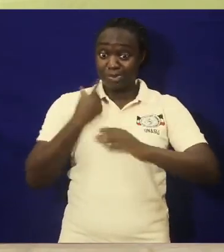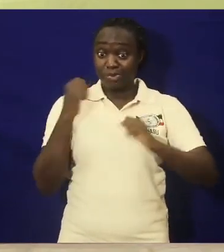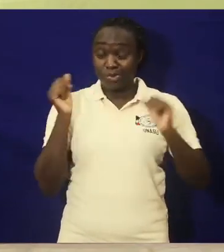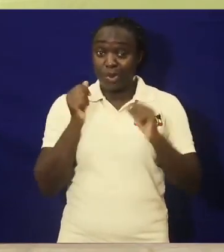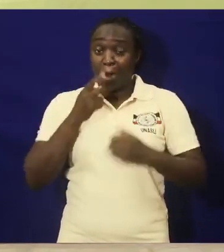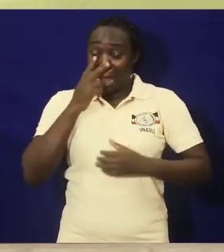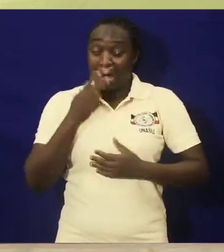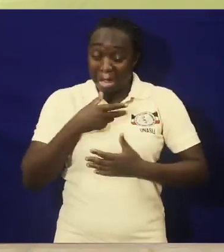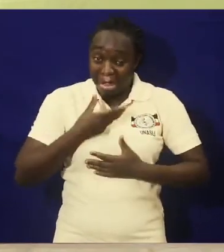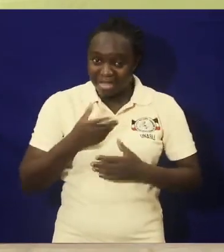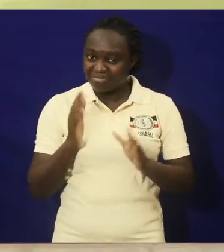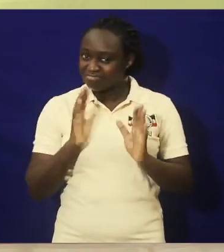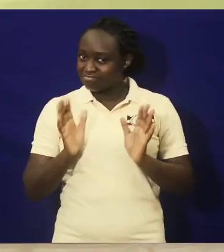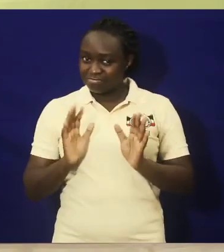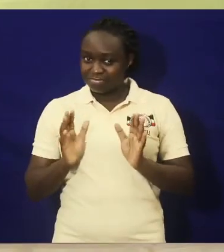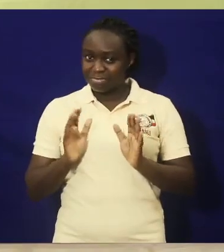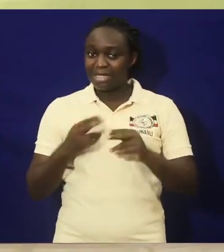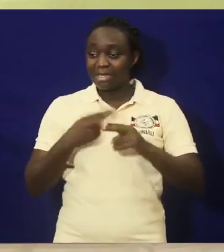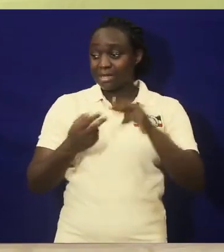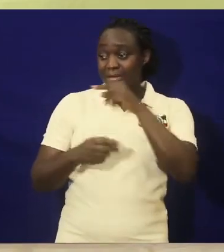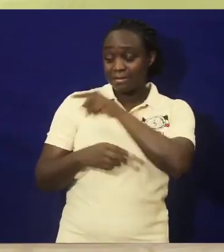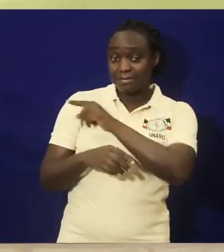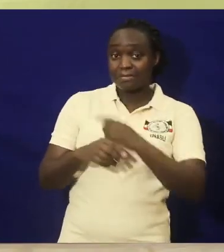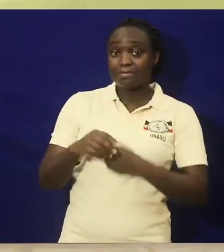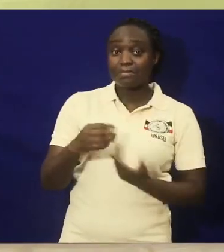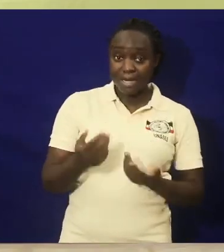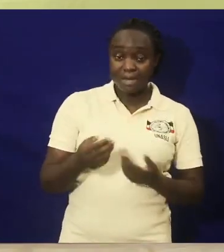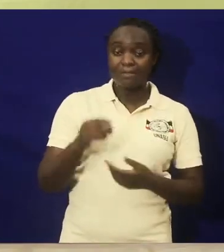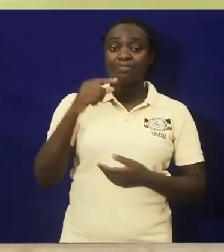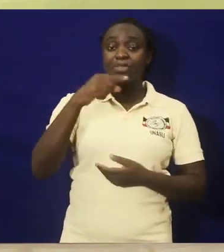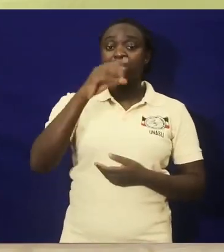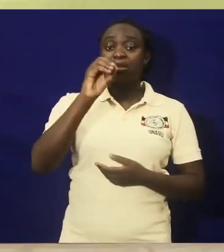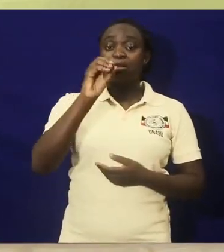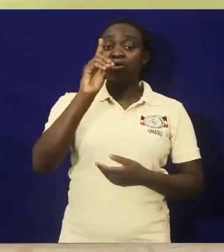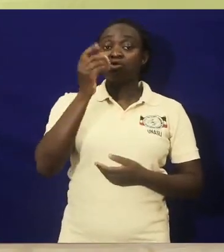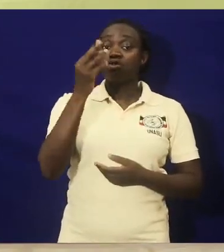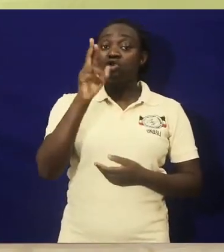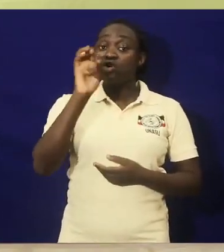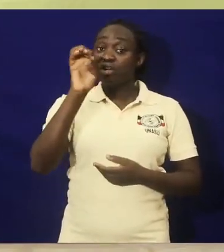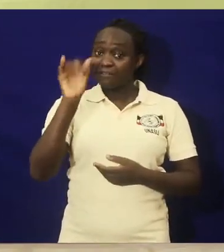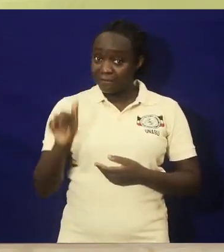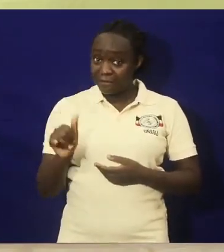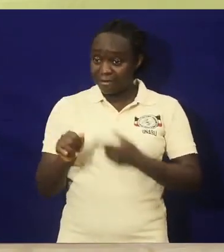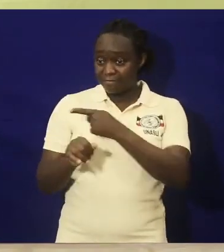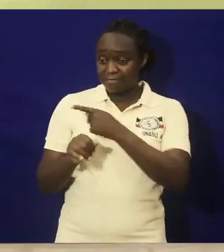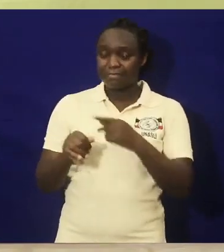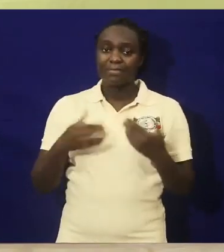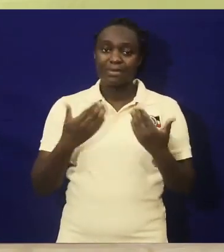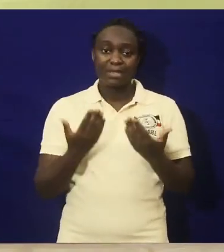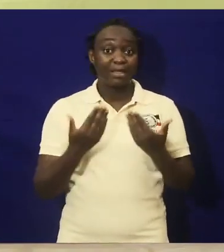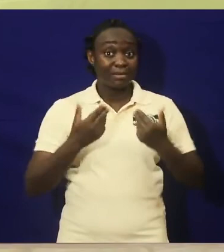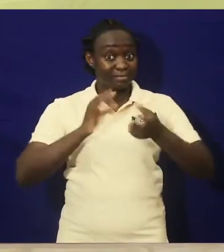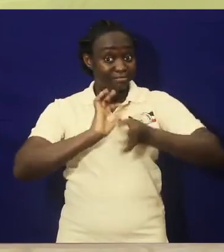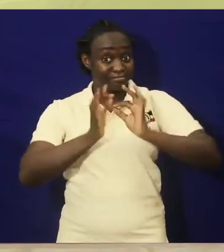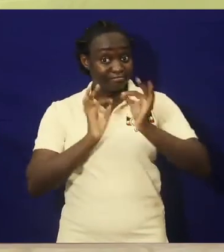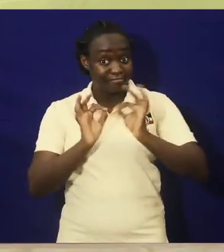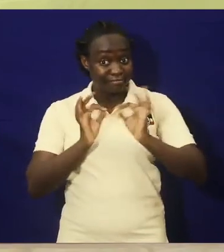My name is Teacher Godfrey, and my colleague is